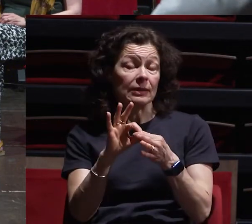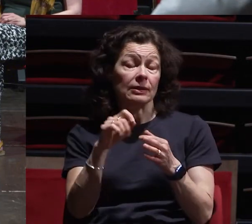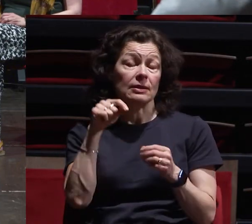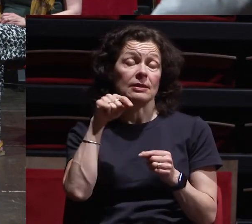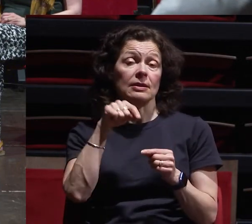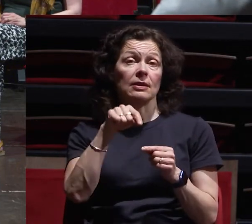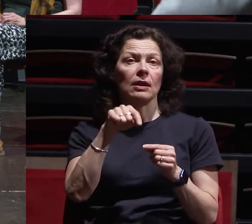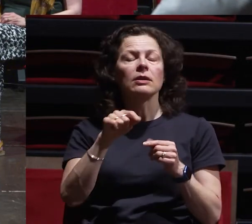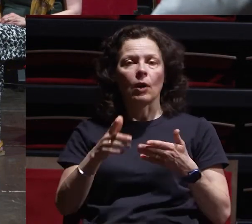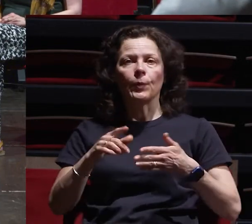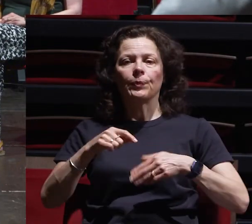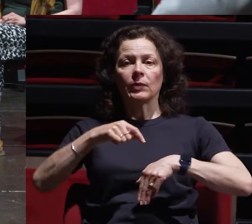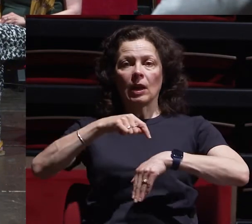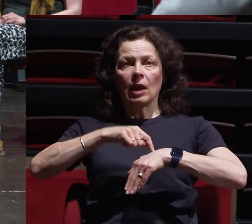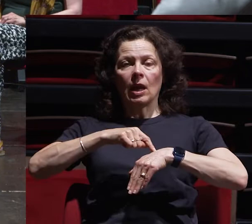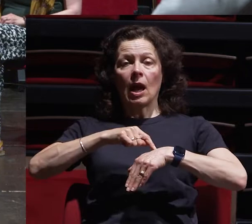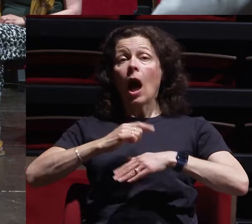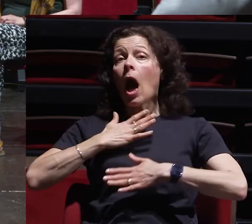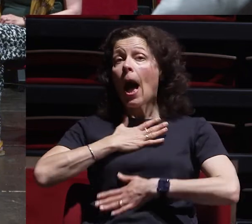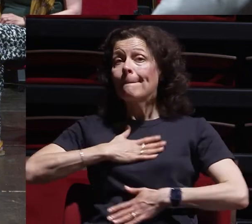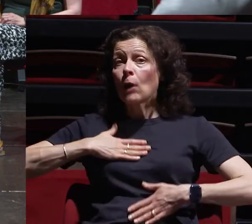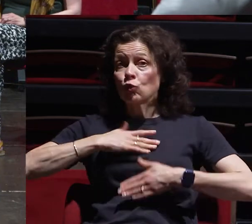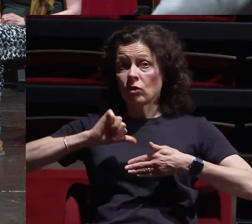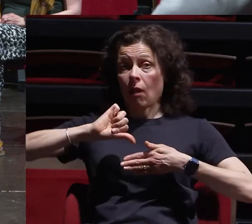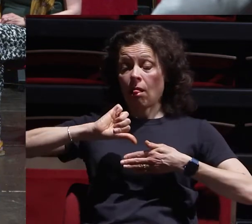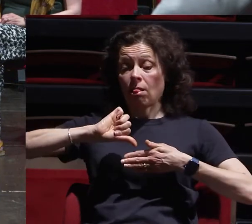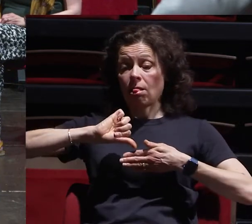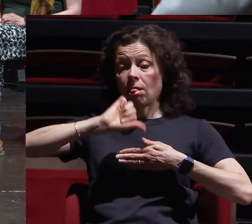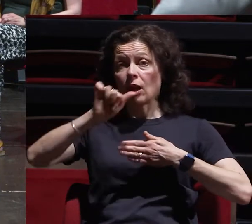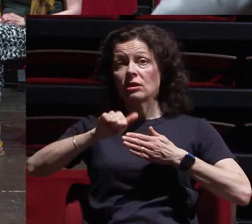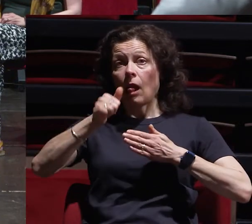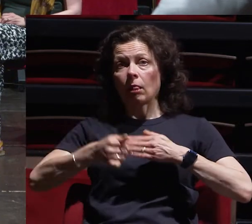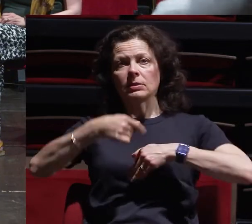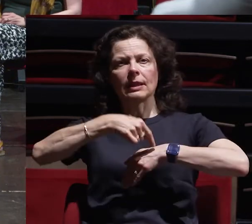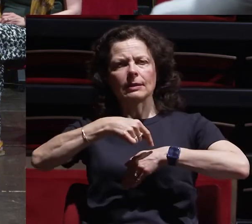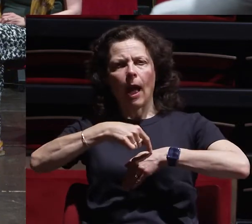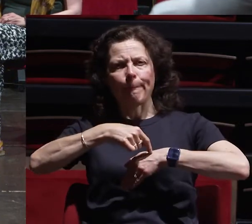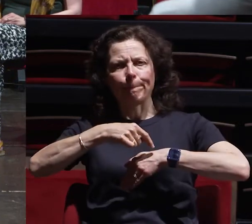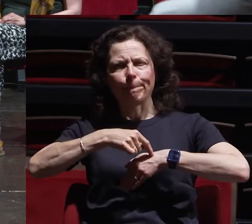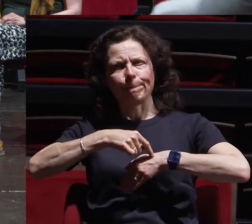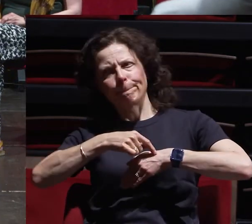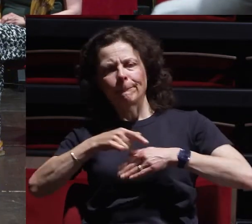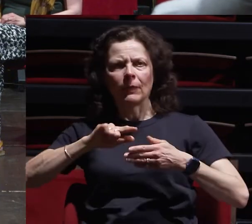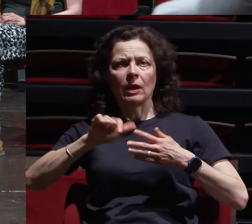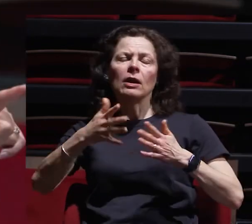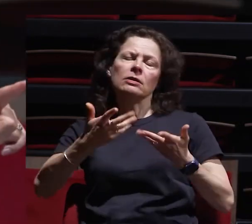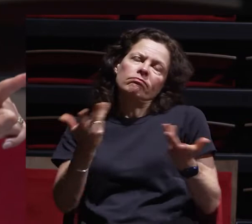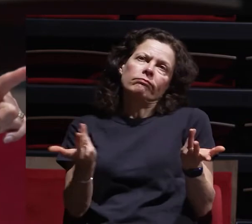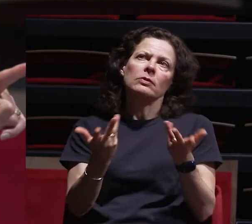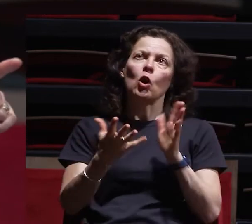you is about, which I think is linked to that, is about sculpting emotional time for your